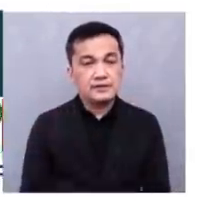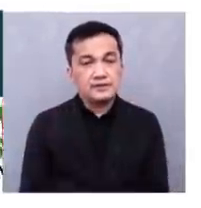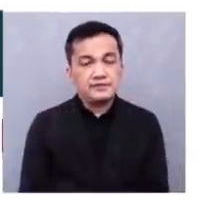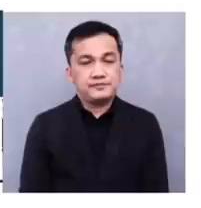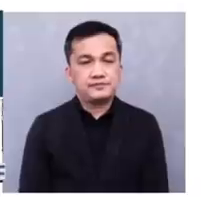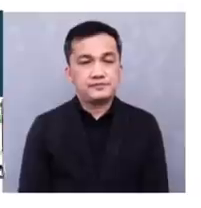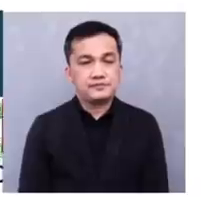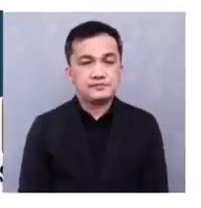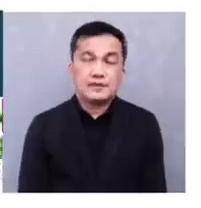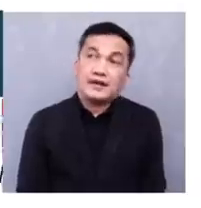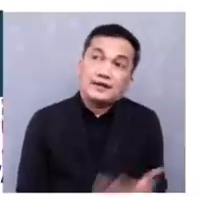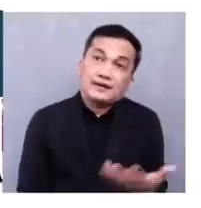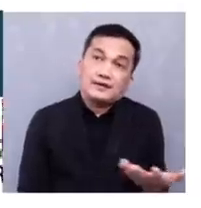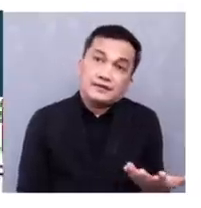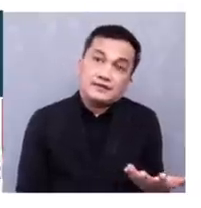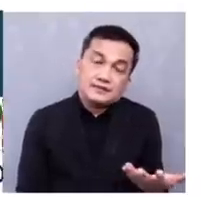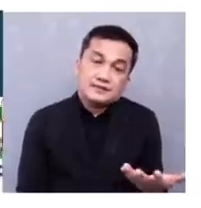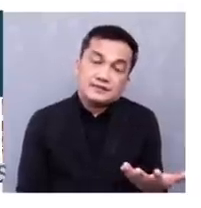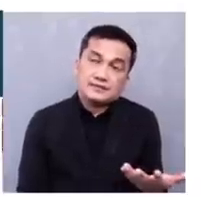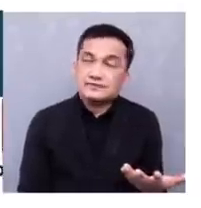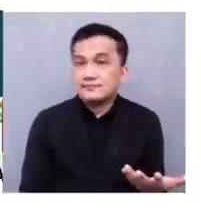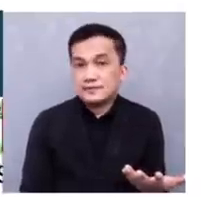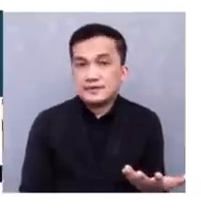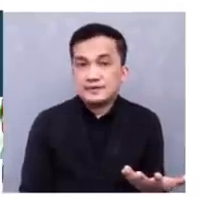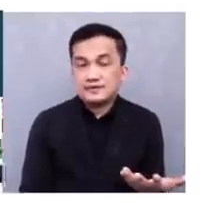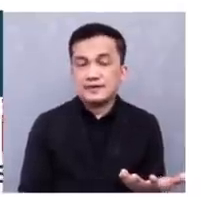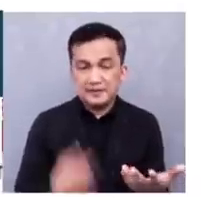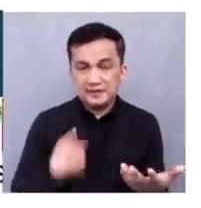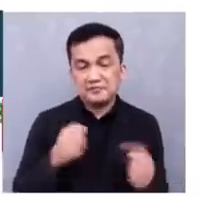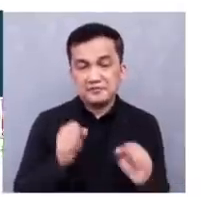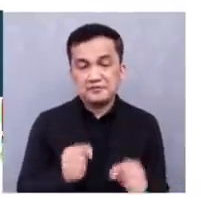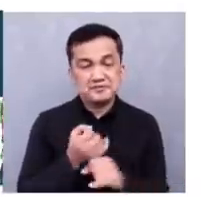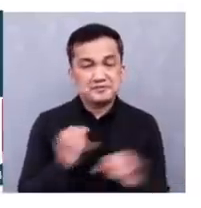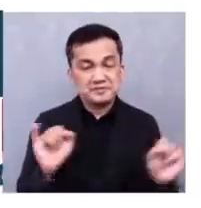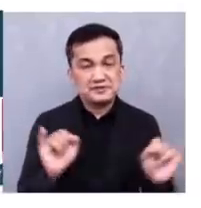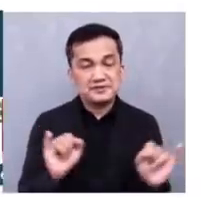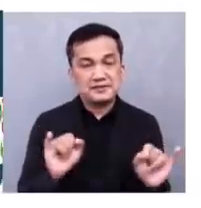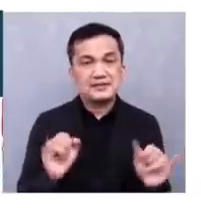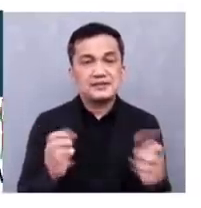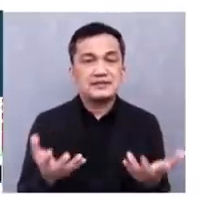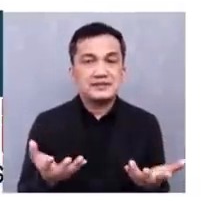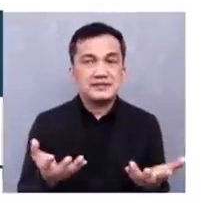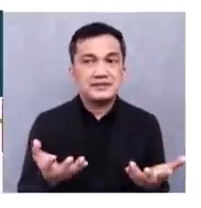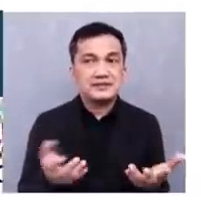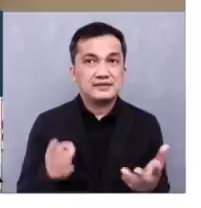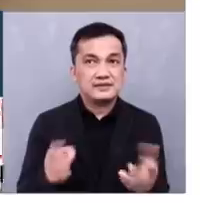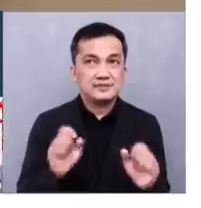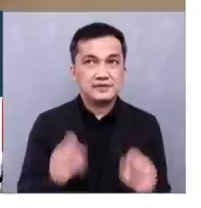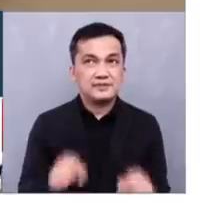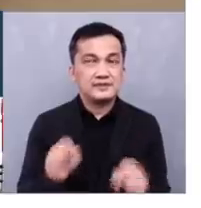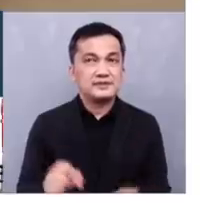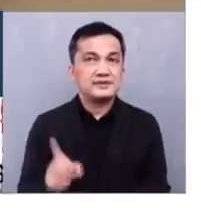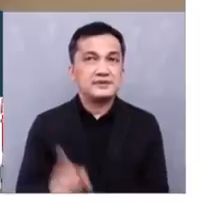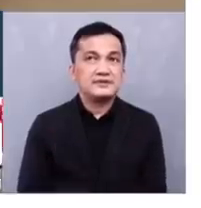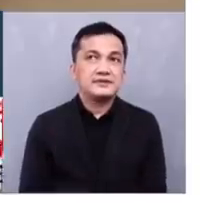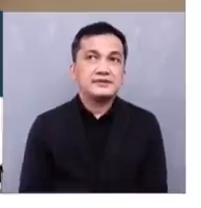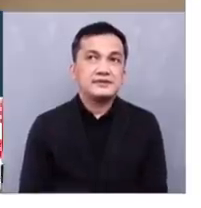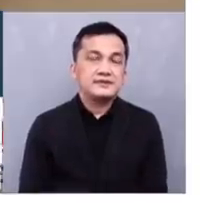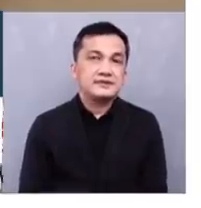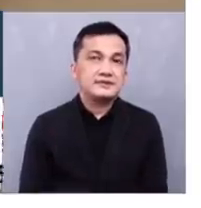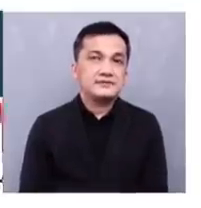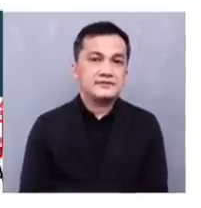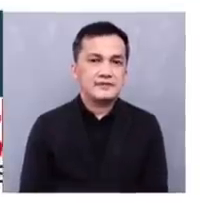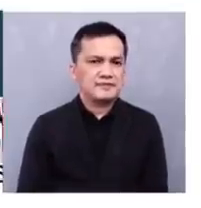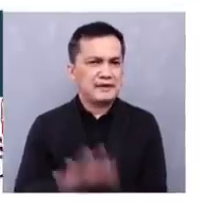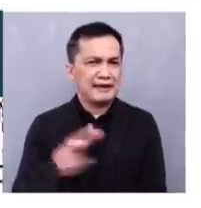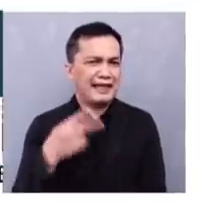Well, I can be very independent though. That's a possibility. Parang ipit na